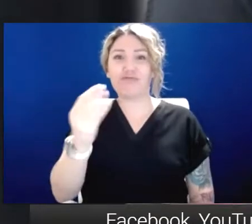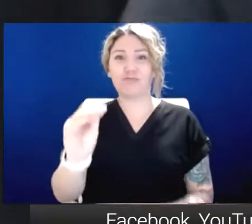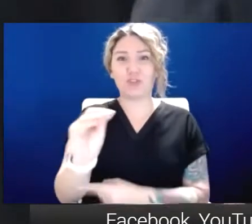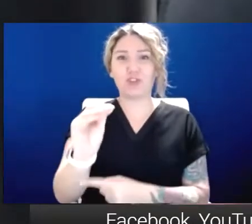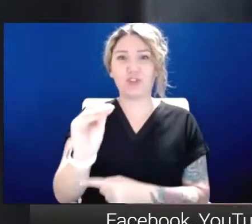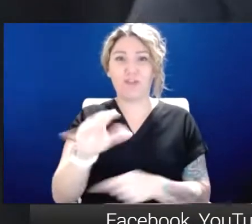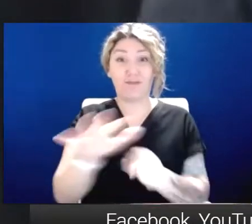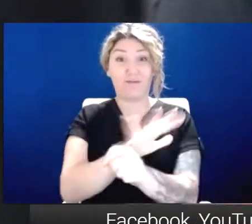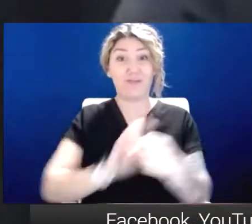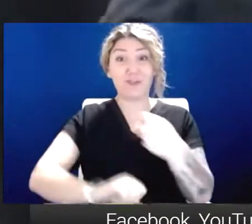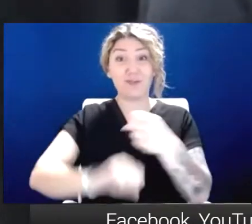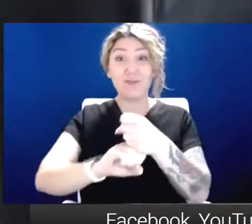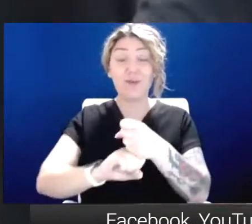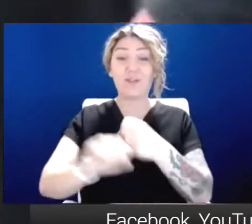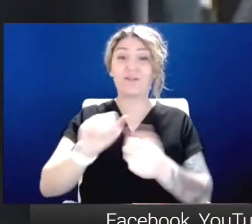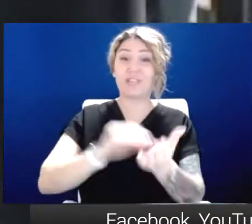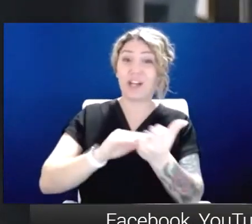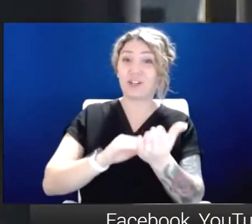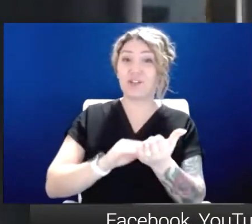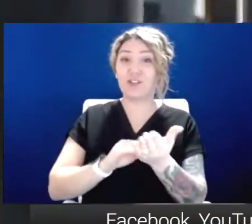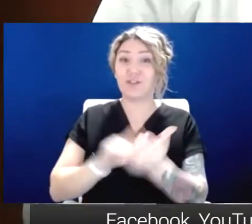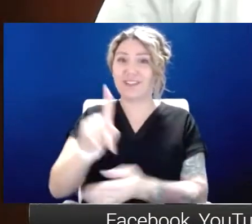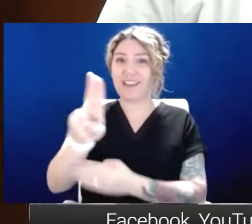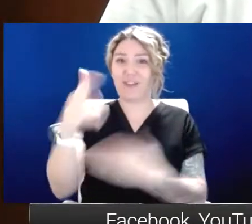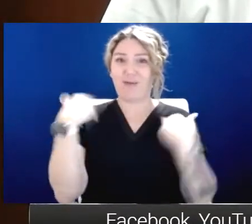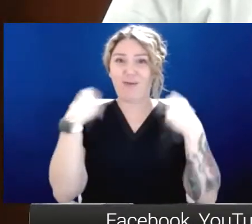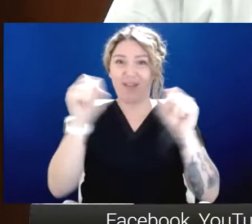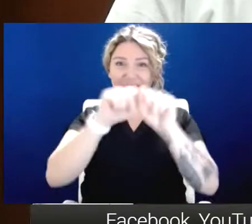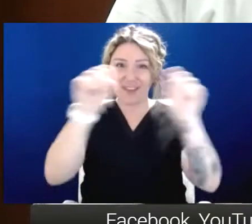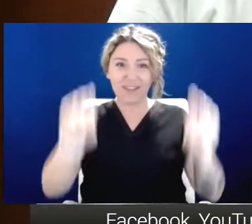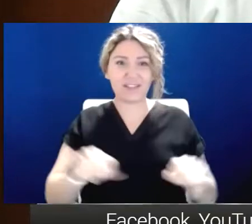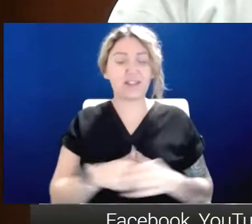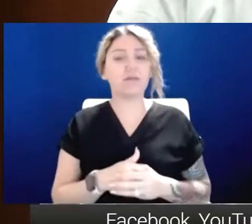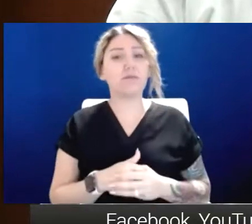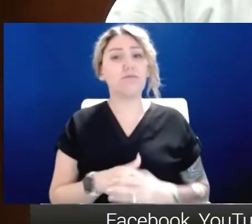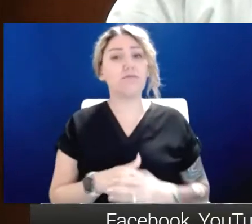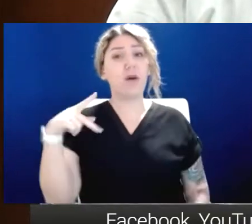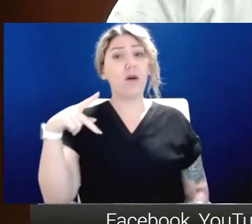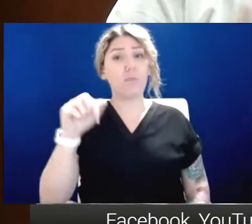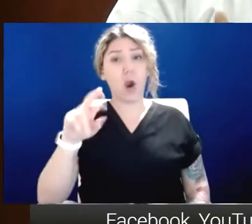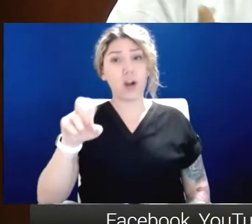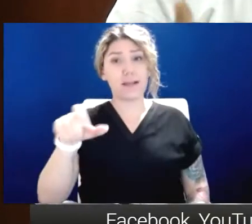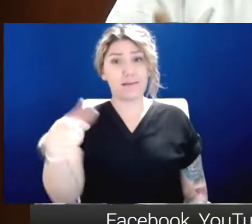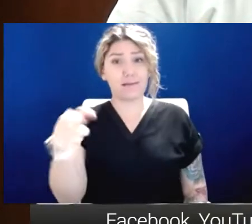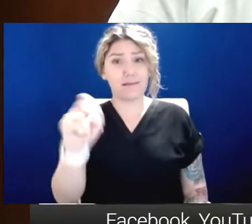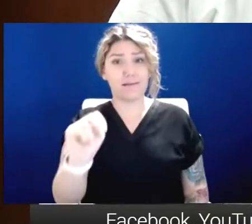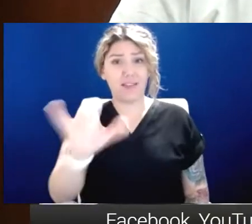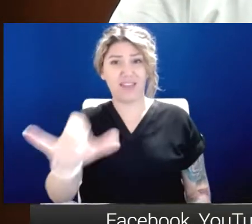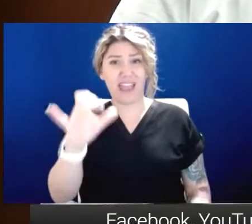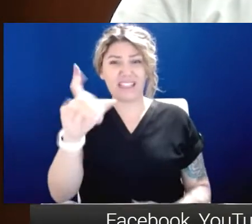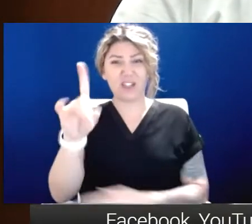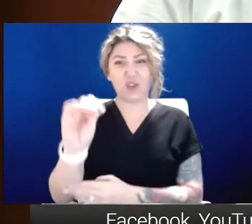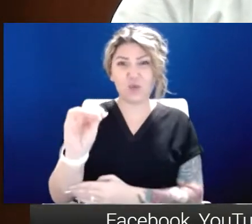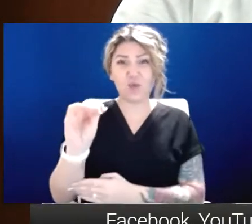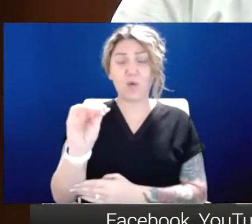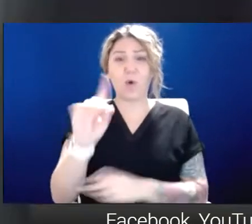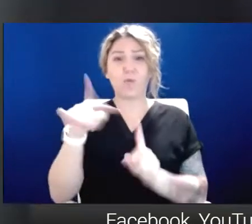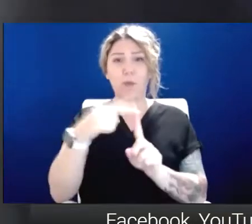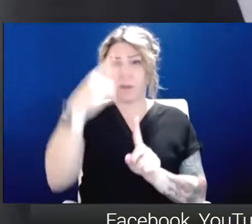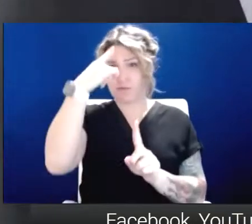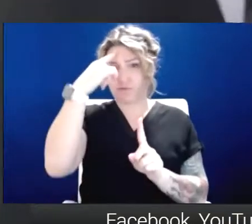of doctors at the University of Kansas Health System. Parkinson's disease is a disorder where there are certain brain cells that are